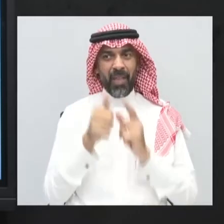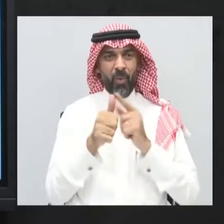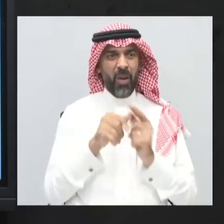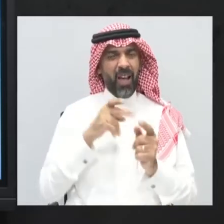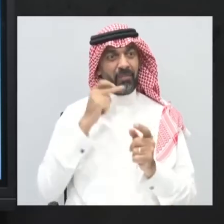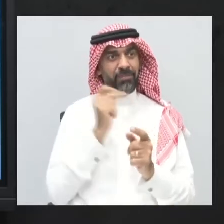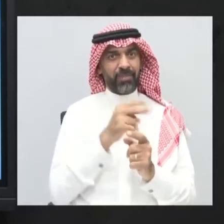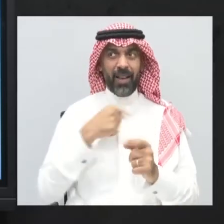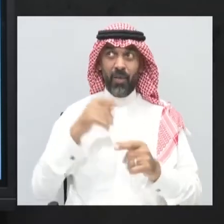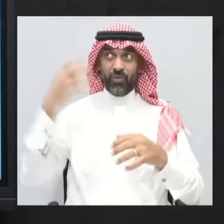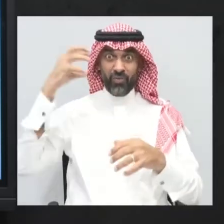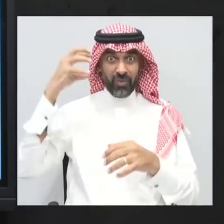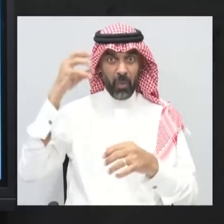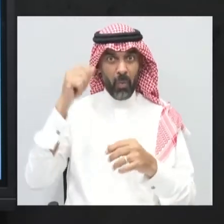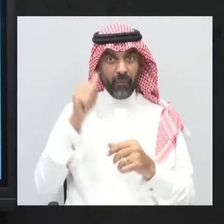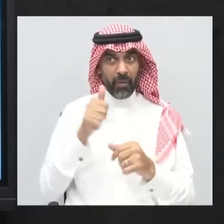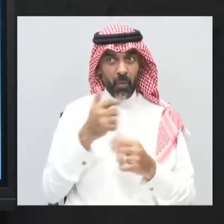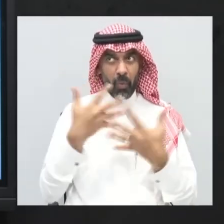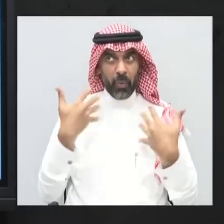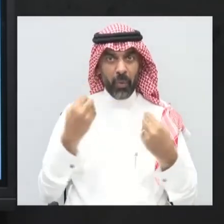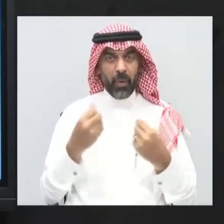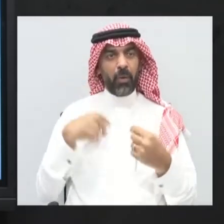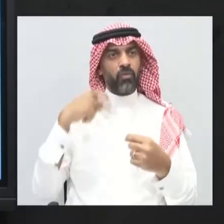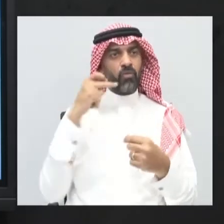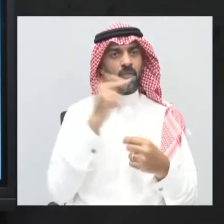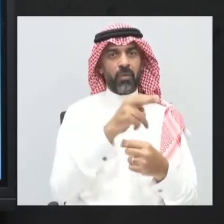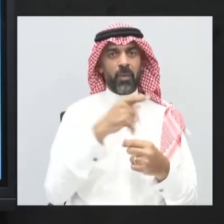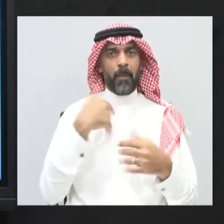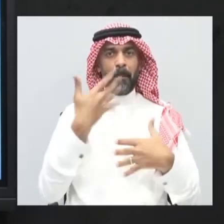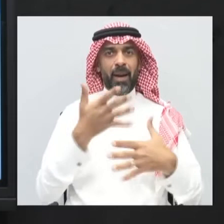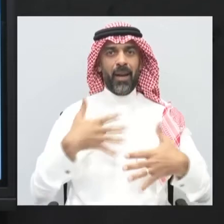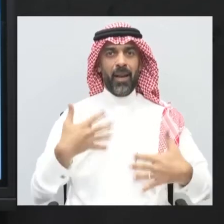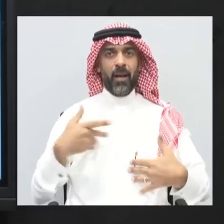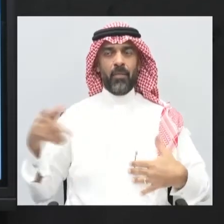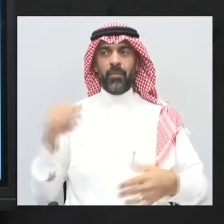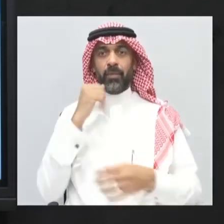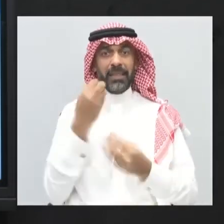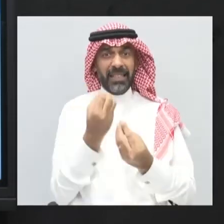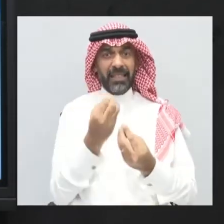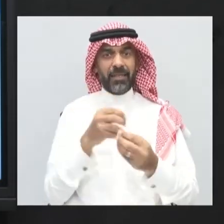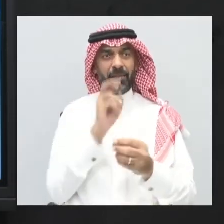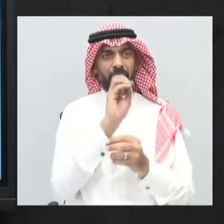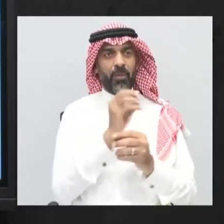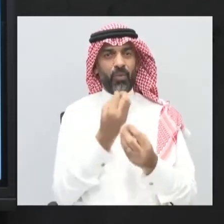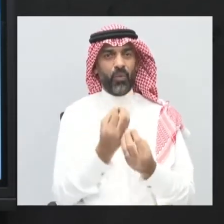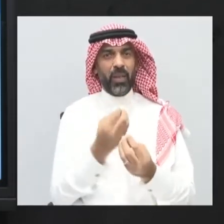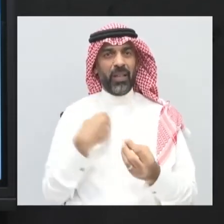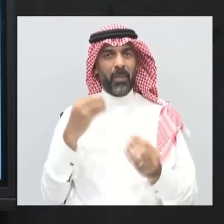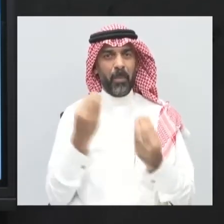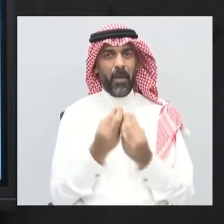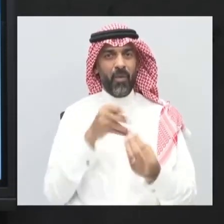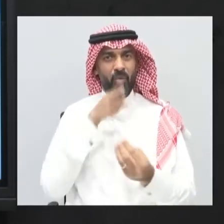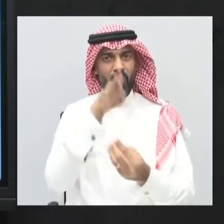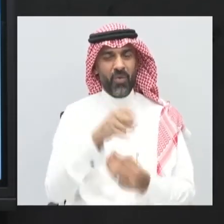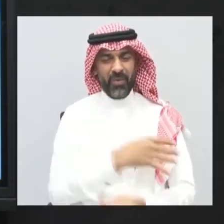race means? Like when you run really fast because they're excited to go outside. Now we're going to read 2 questions and then listen